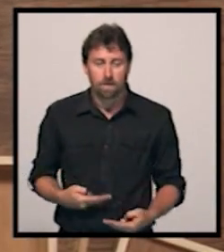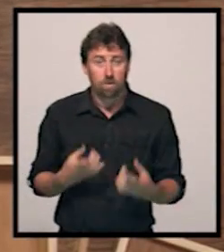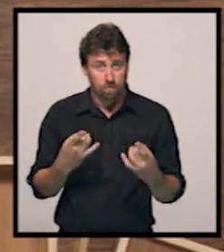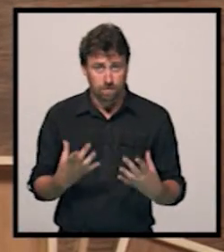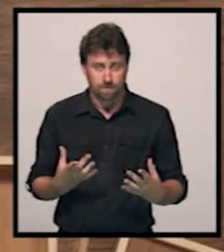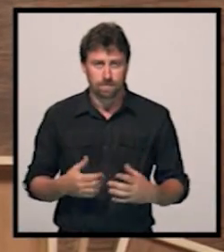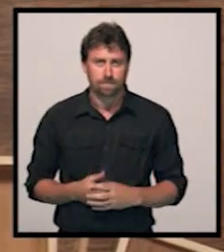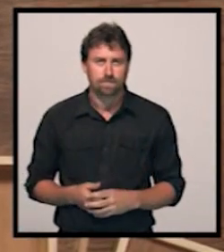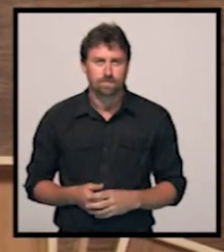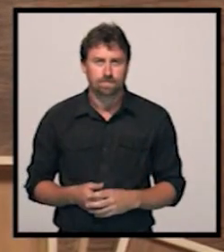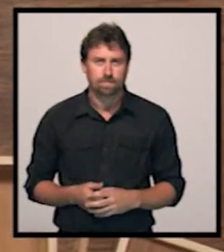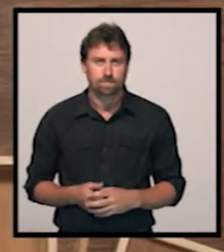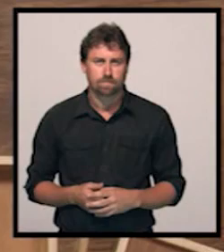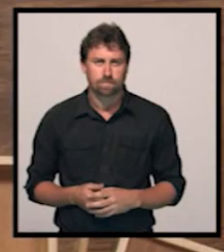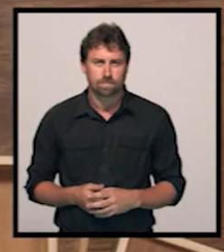in order.